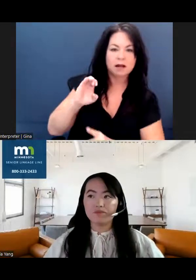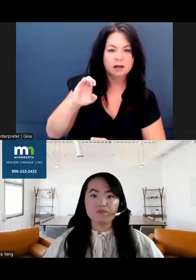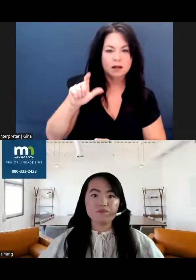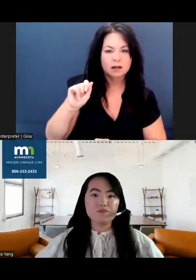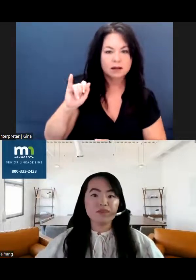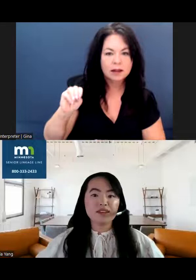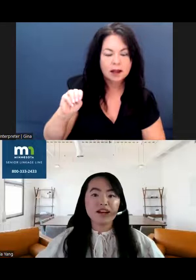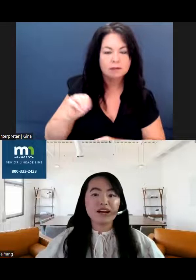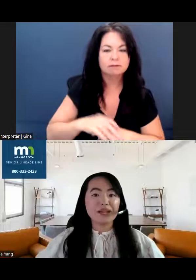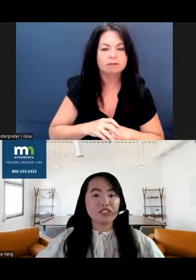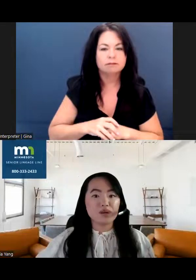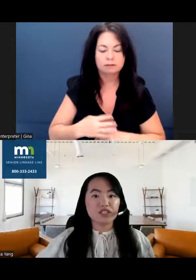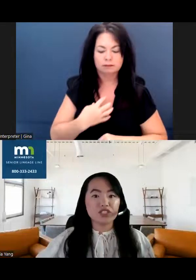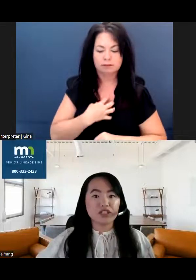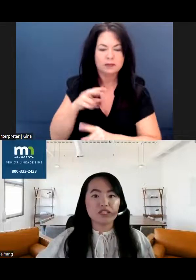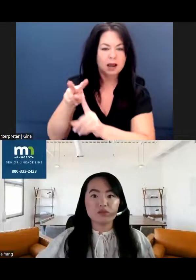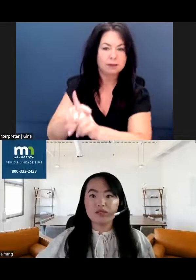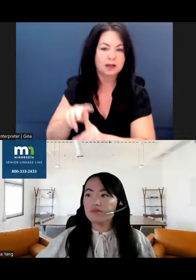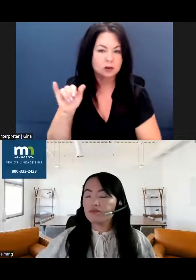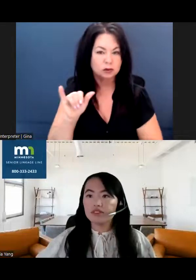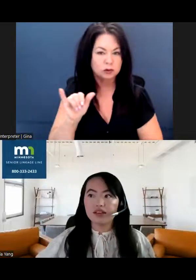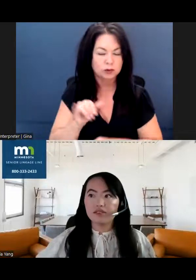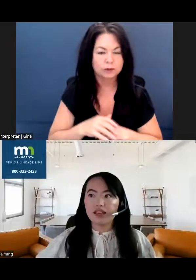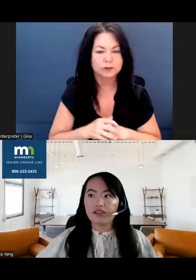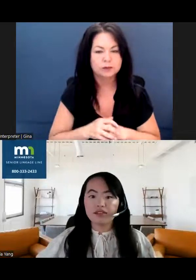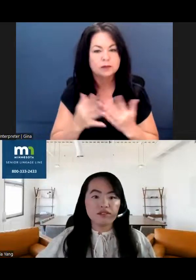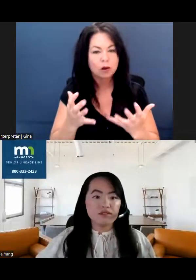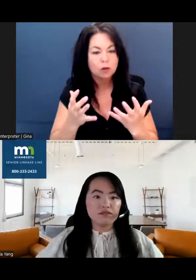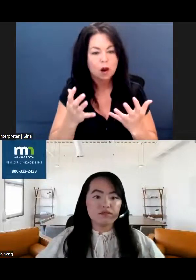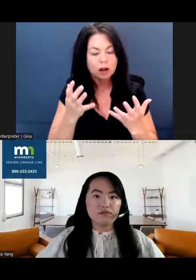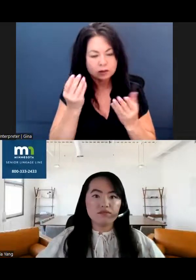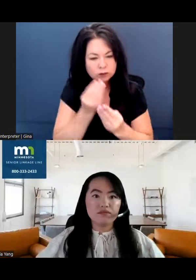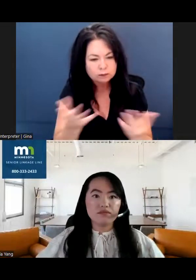Medicare. I do want to share as well. Sorry about that.